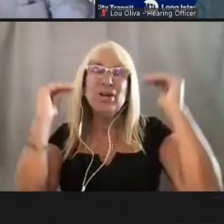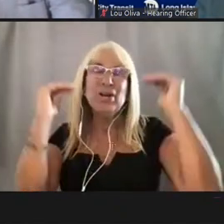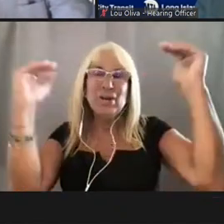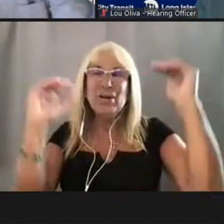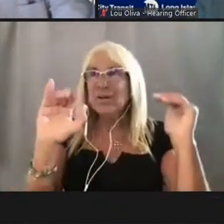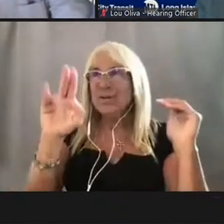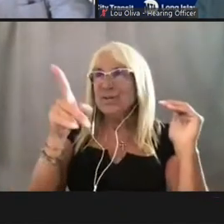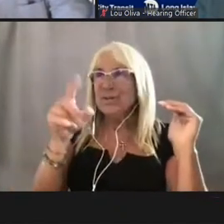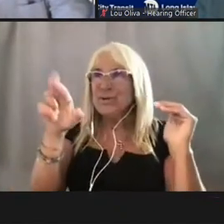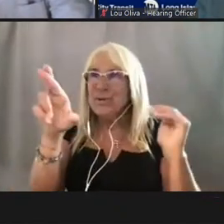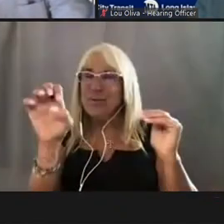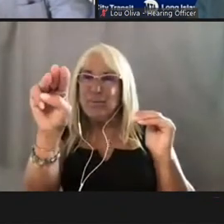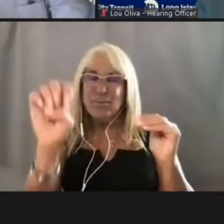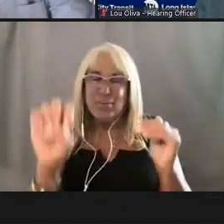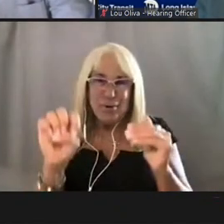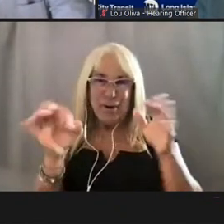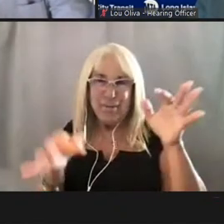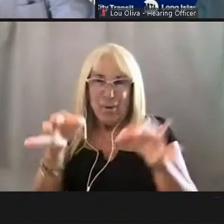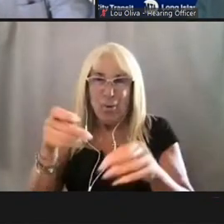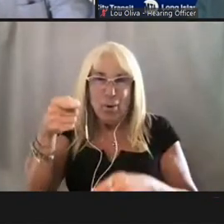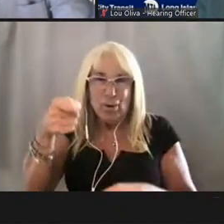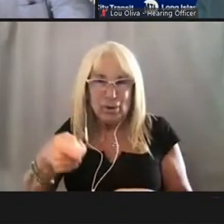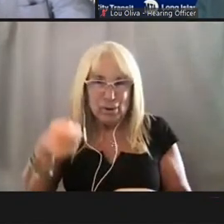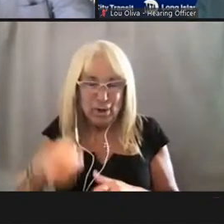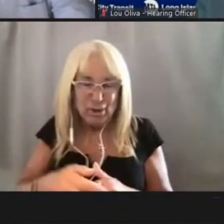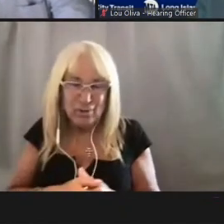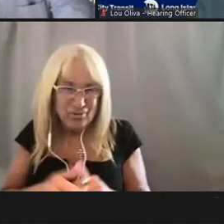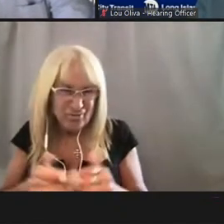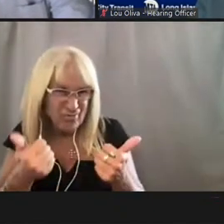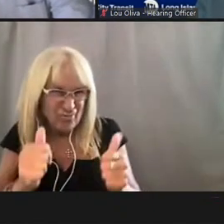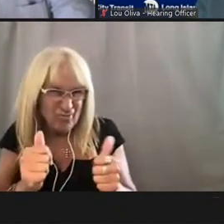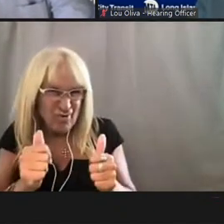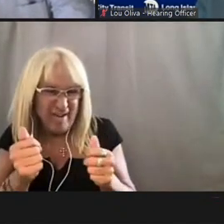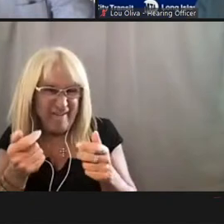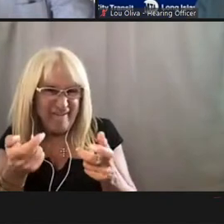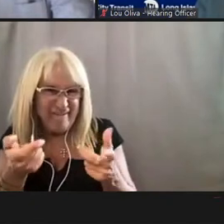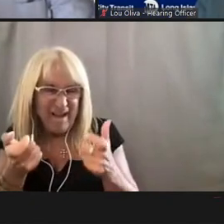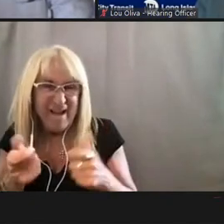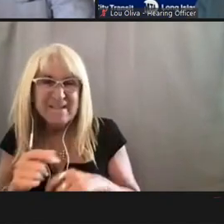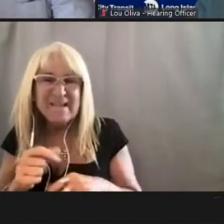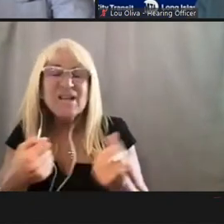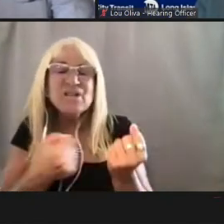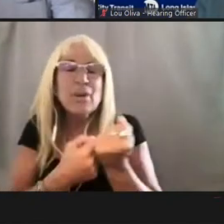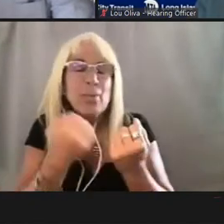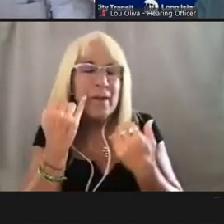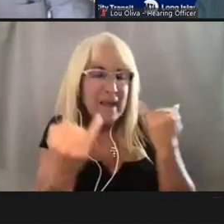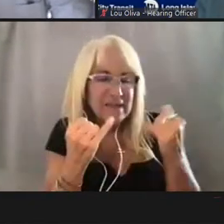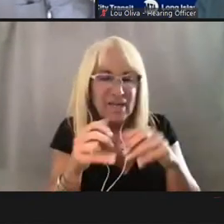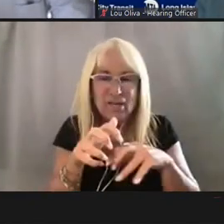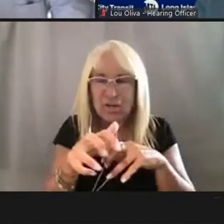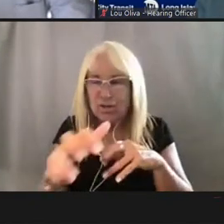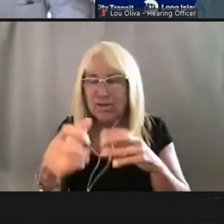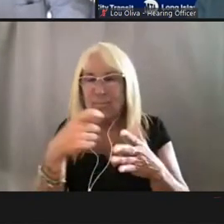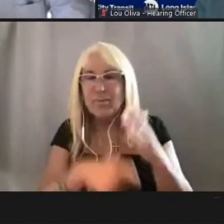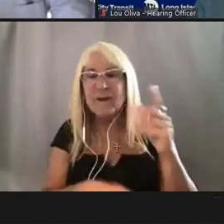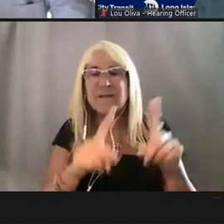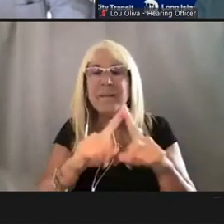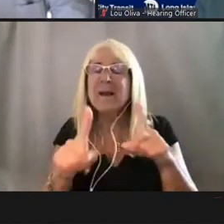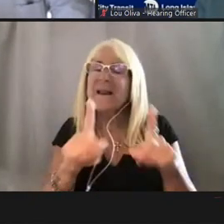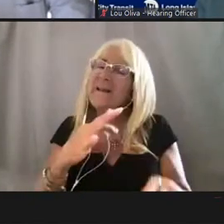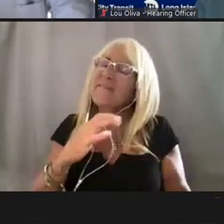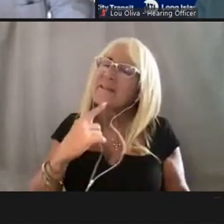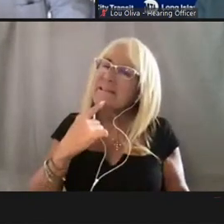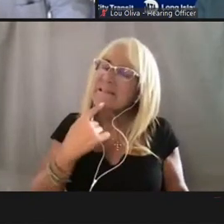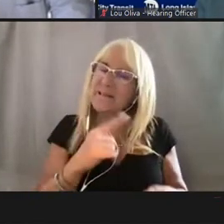I'll try and keep this quick because I know people have gone on over a lot of these I support the idea of congestion pricing I just have serious questions